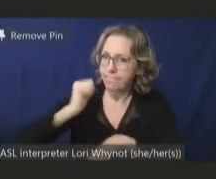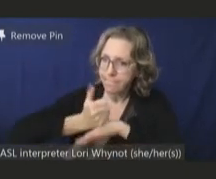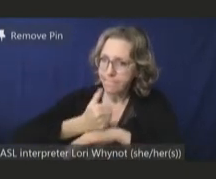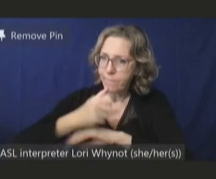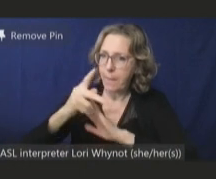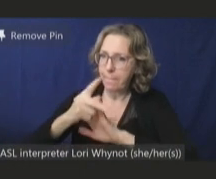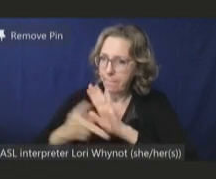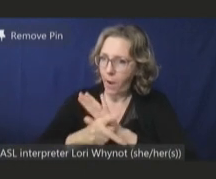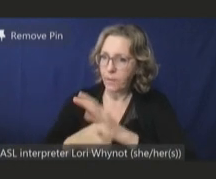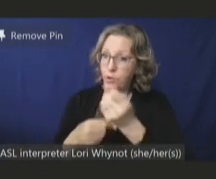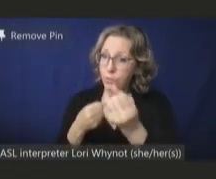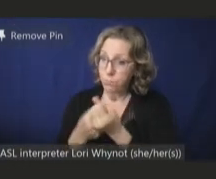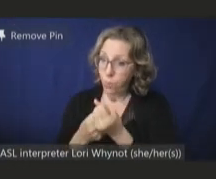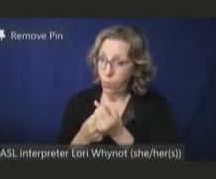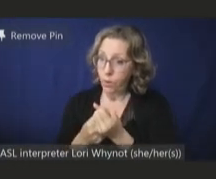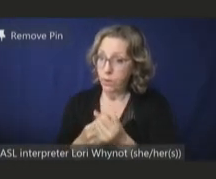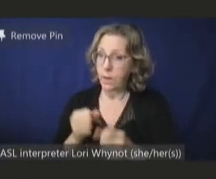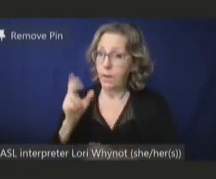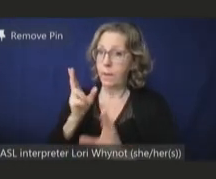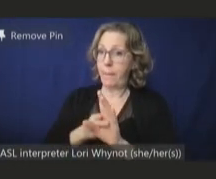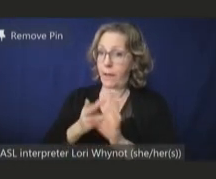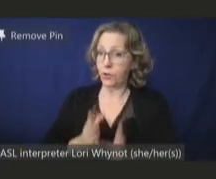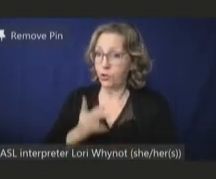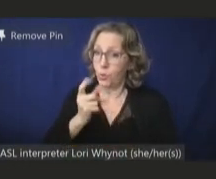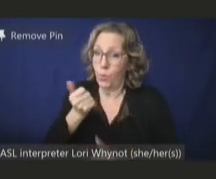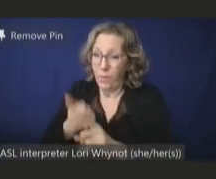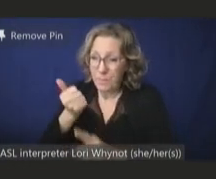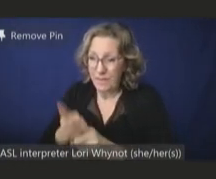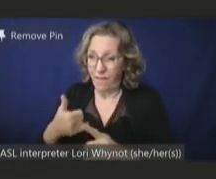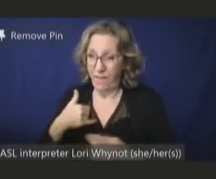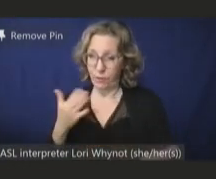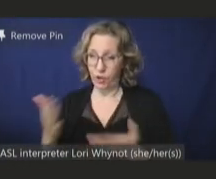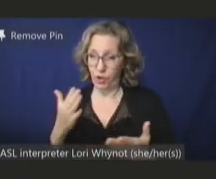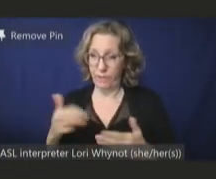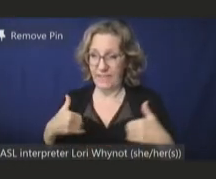have service animals. We know that